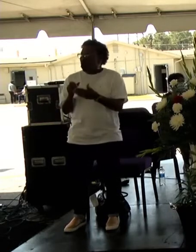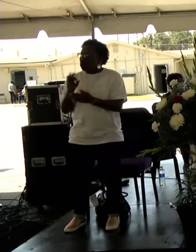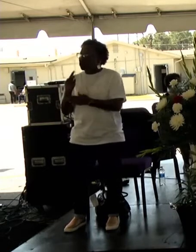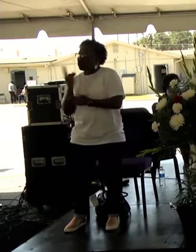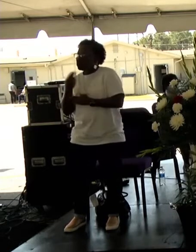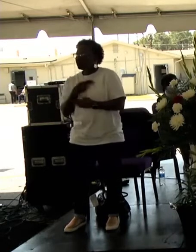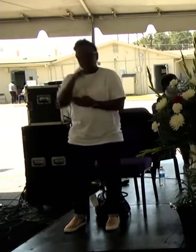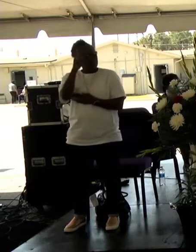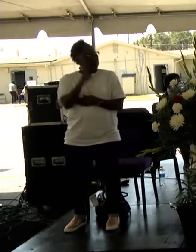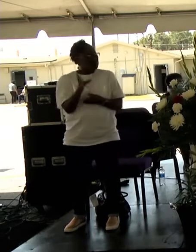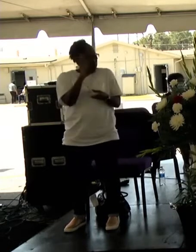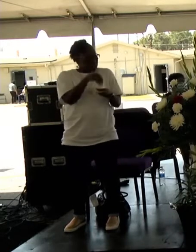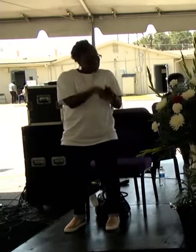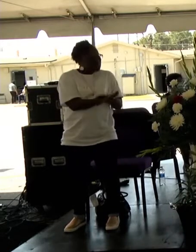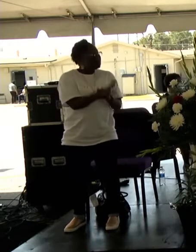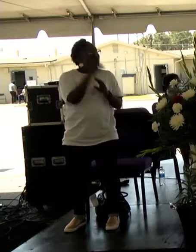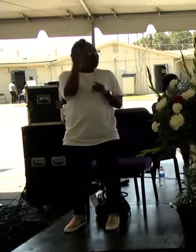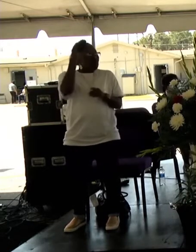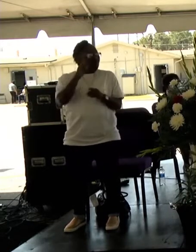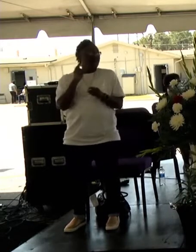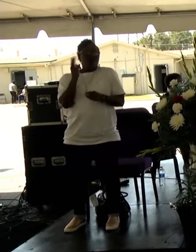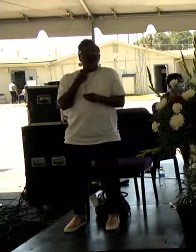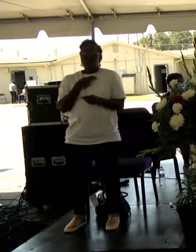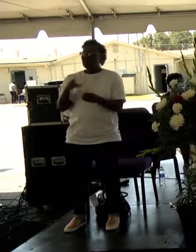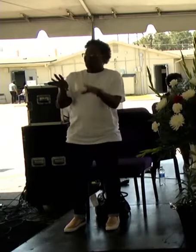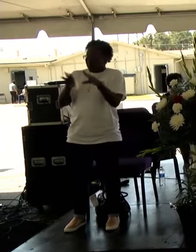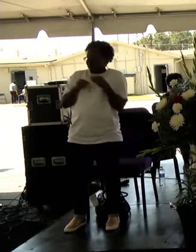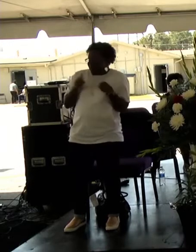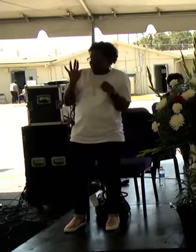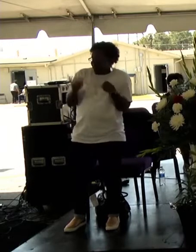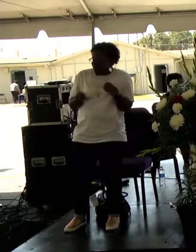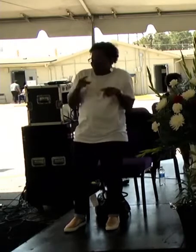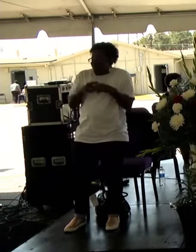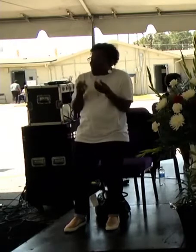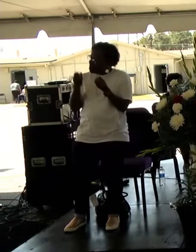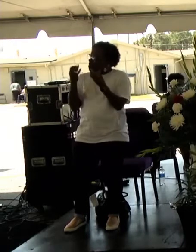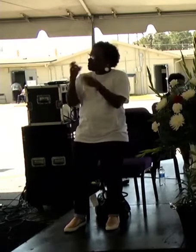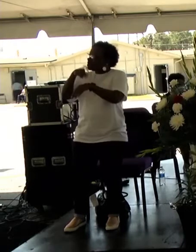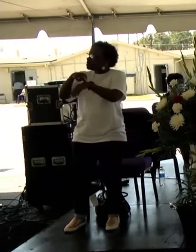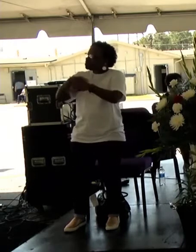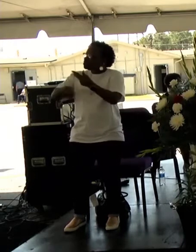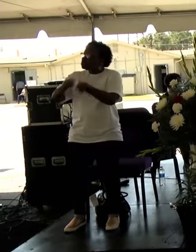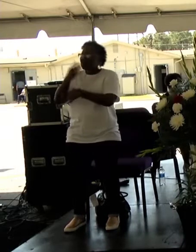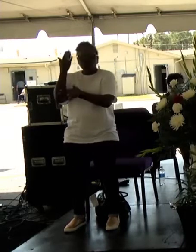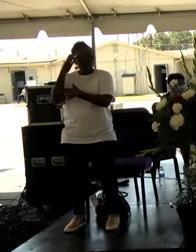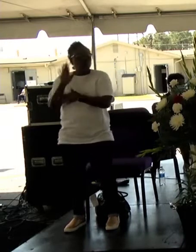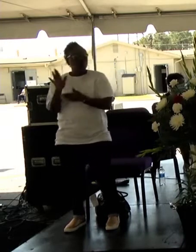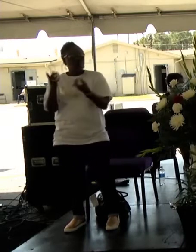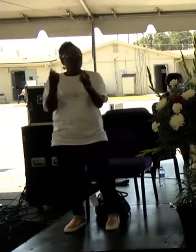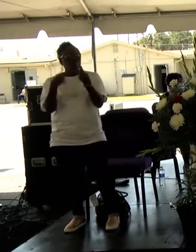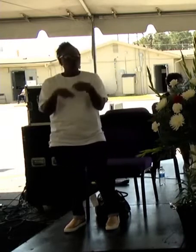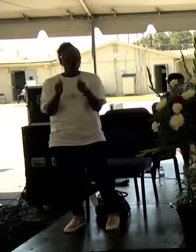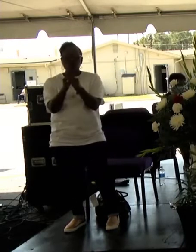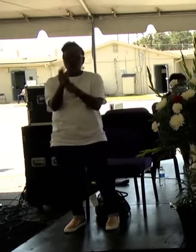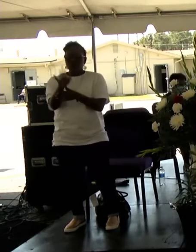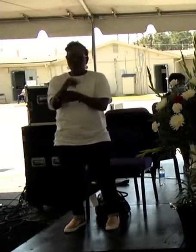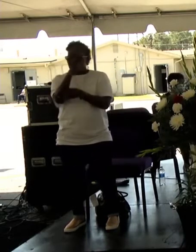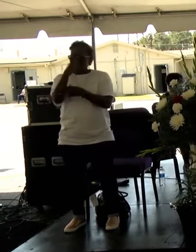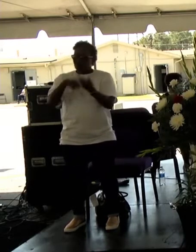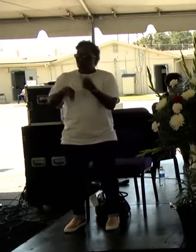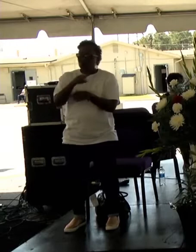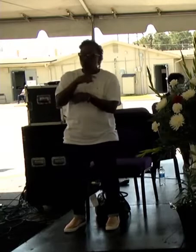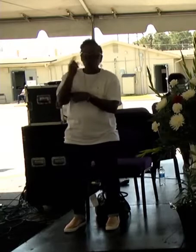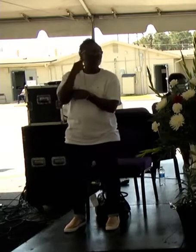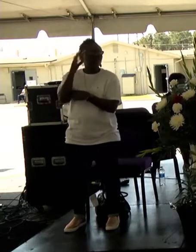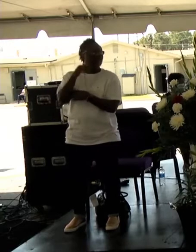able to be in him to receive that. But a lot of times we don't know what comes with it because we think once we get saved, that's the completed